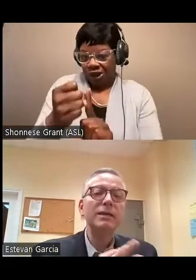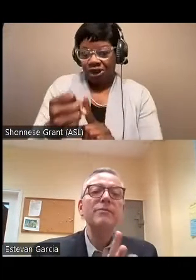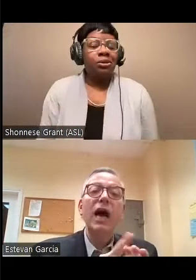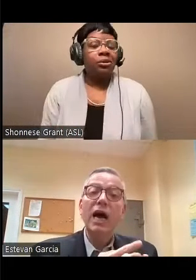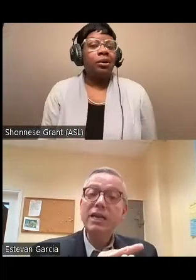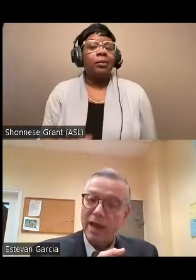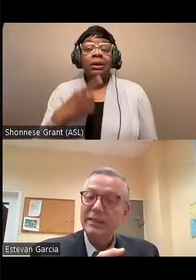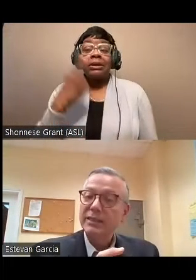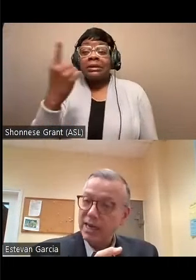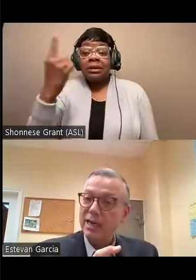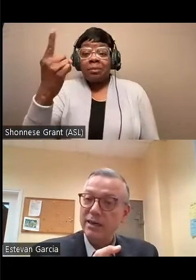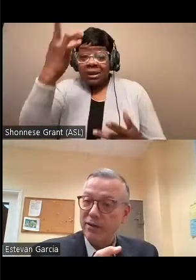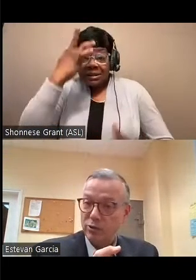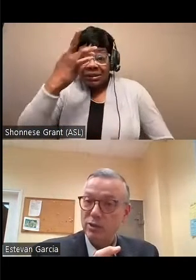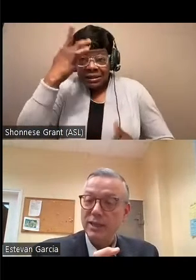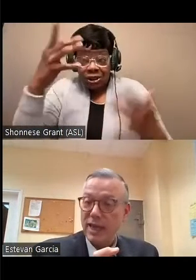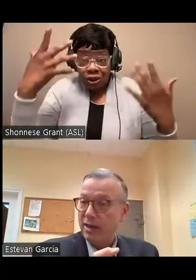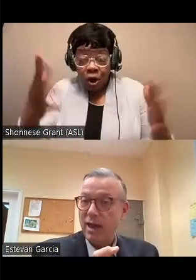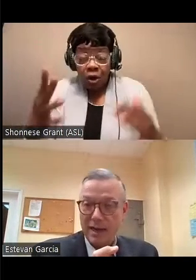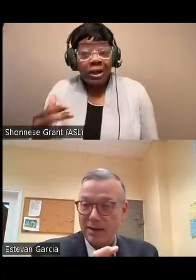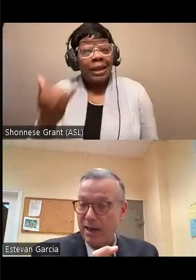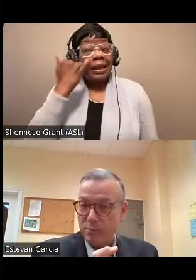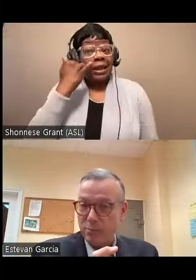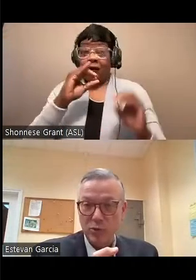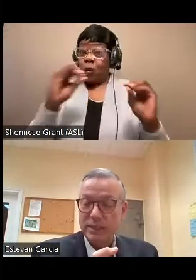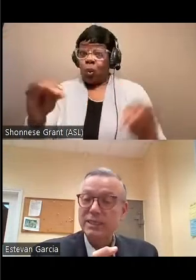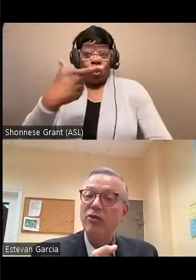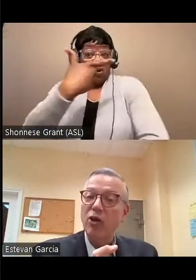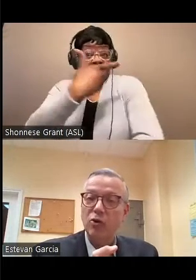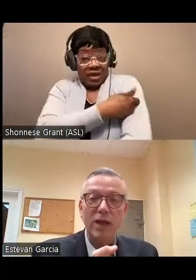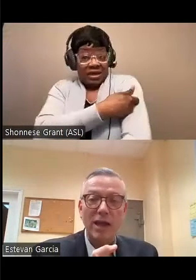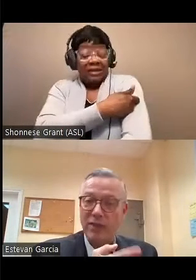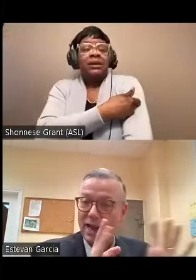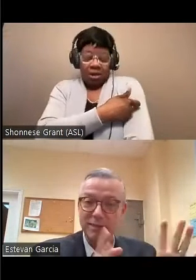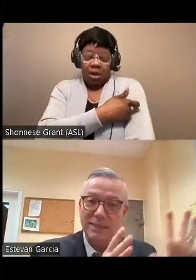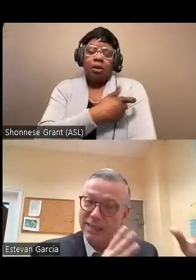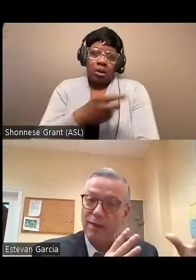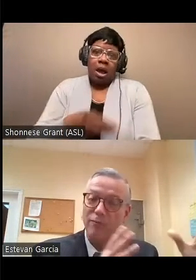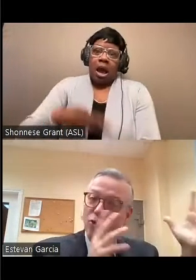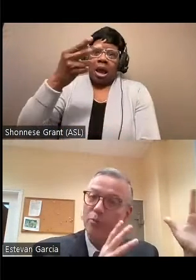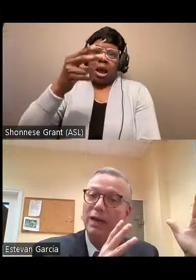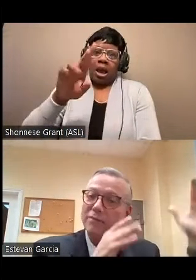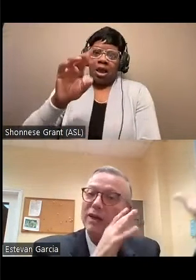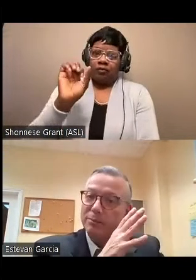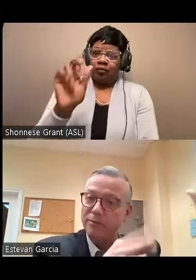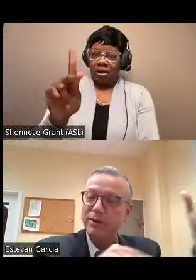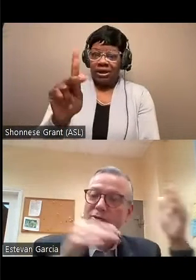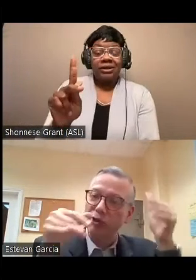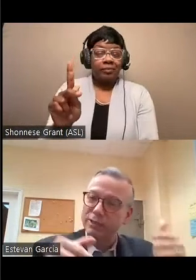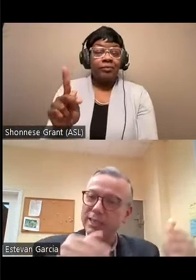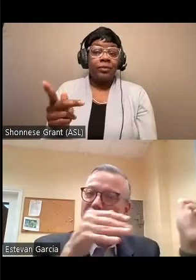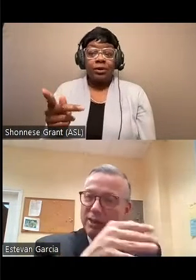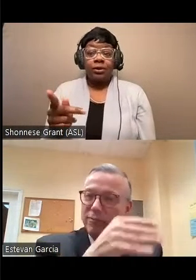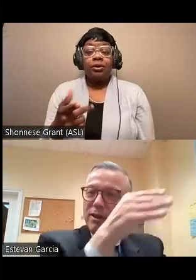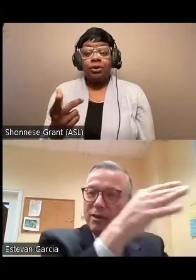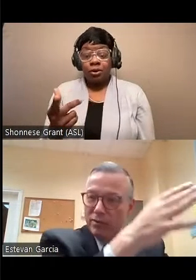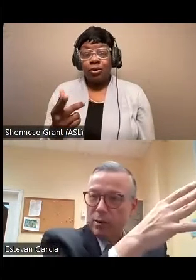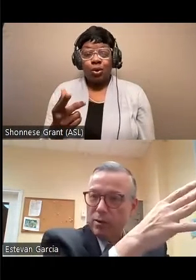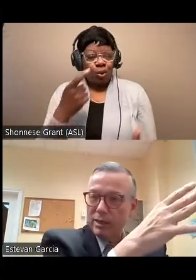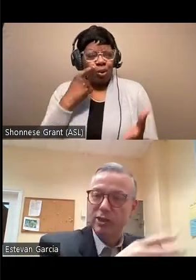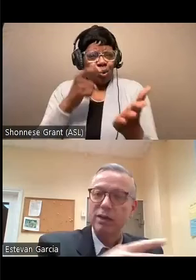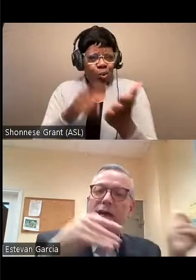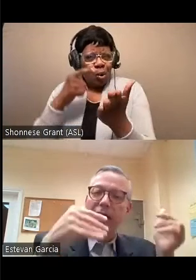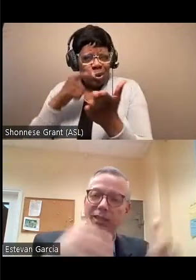disease. Unvaccinated individuals, again, at most risk, and that is the same for who might develop severe. So you see